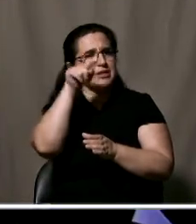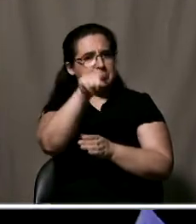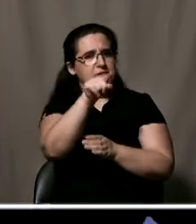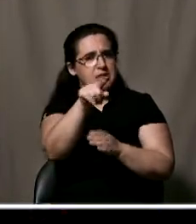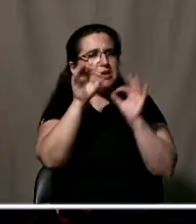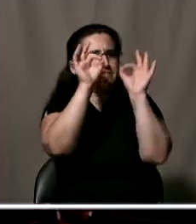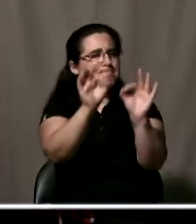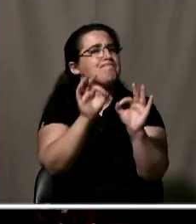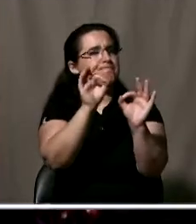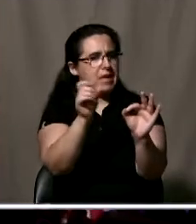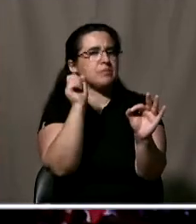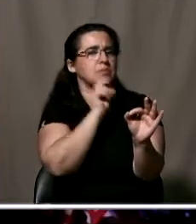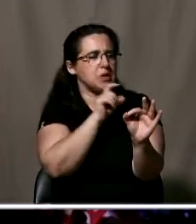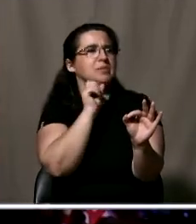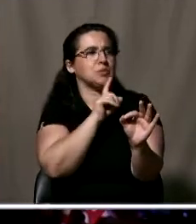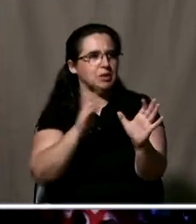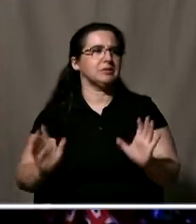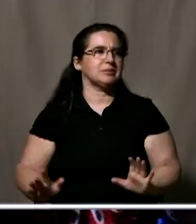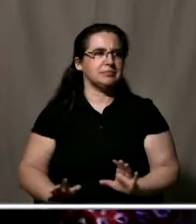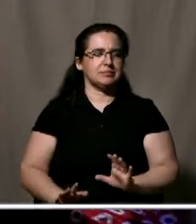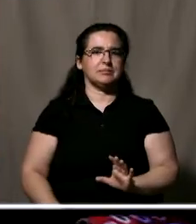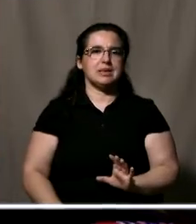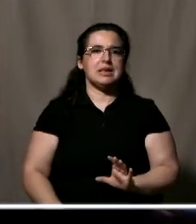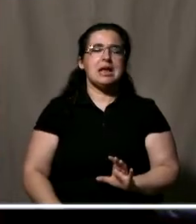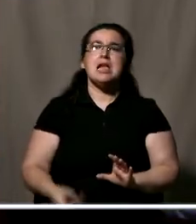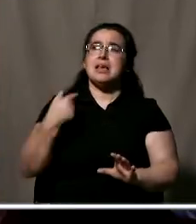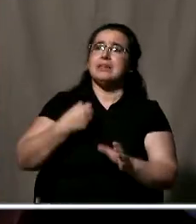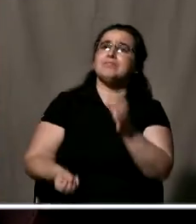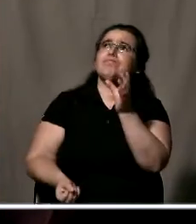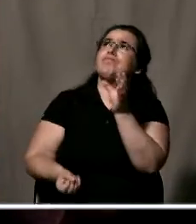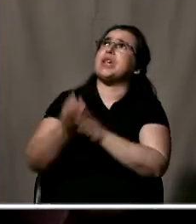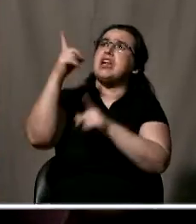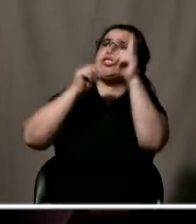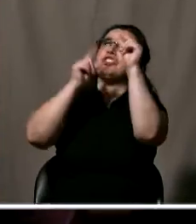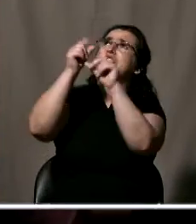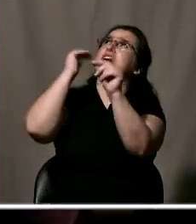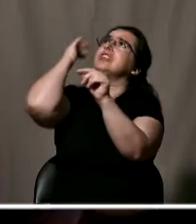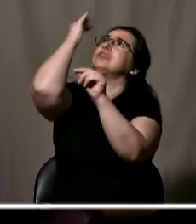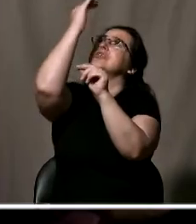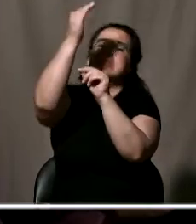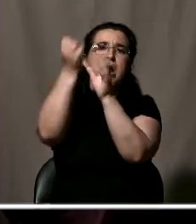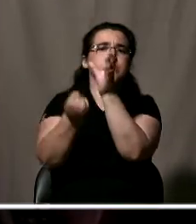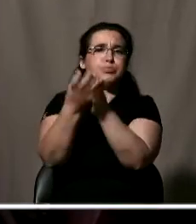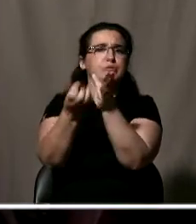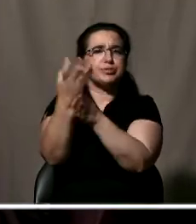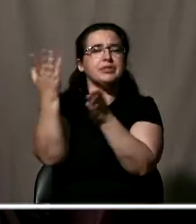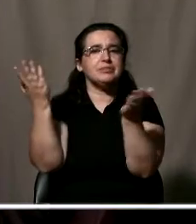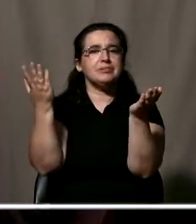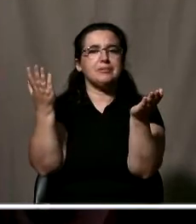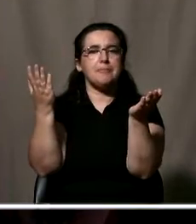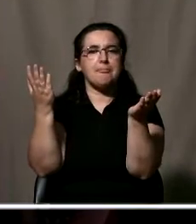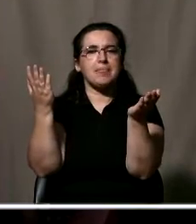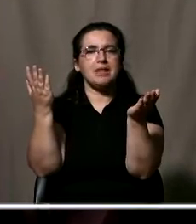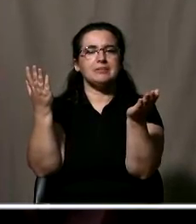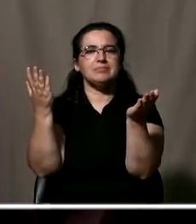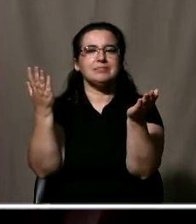um he de nós. He is the one that cast the stars into space. Ele foi aquele que colocou estrelas no espaço. He is the one that spoke the sun, moon and stars